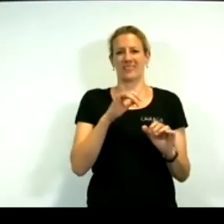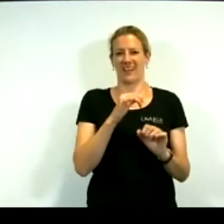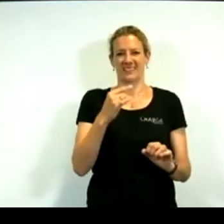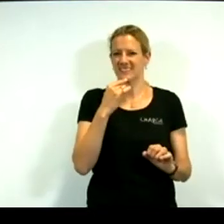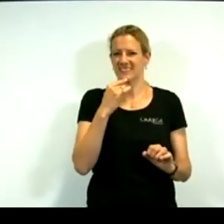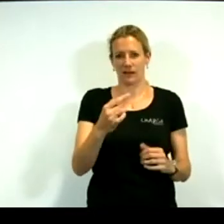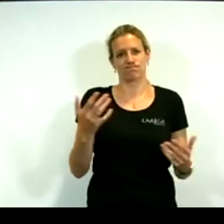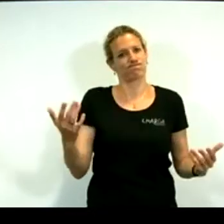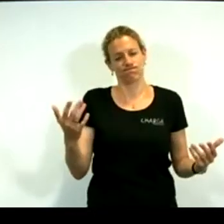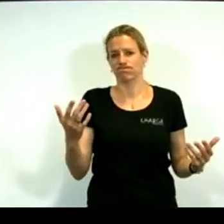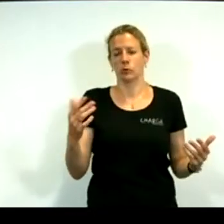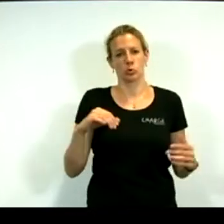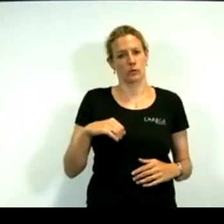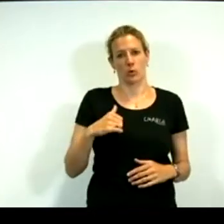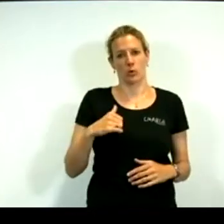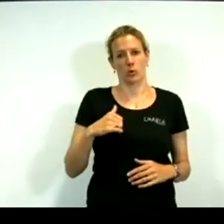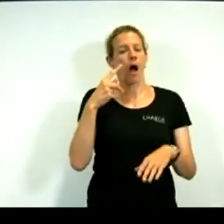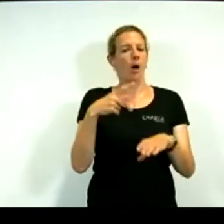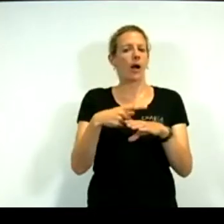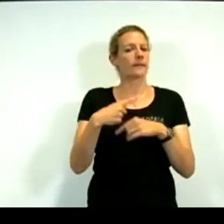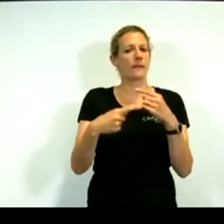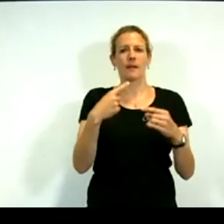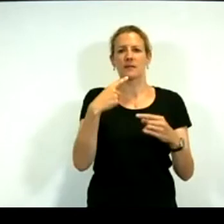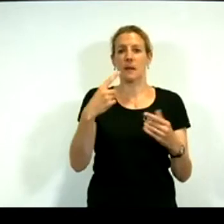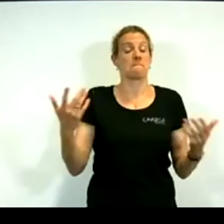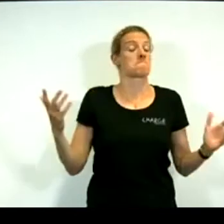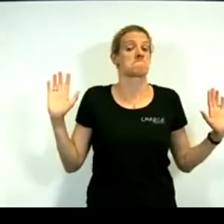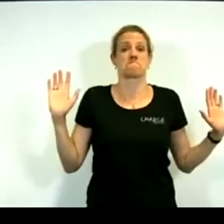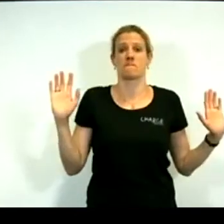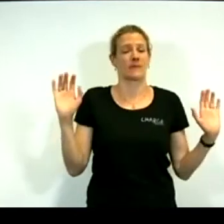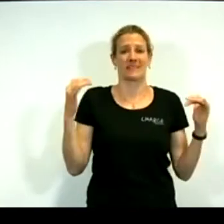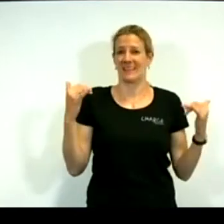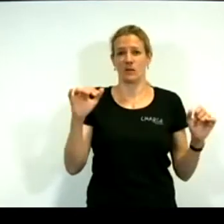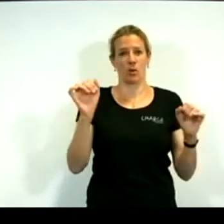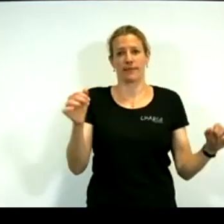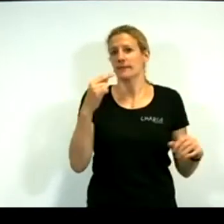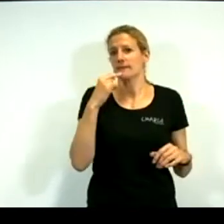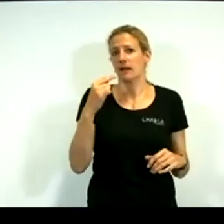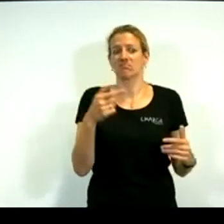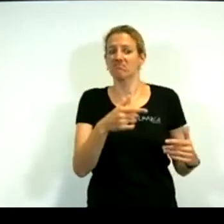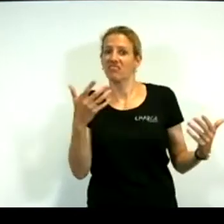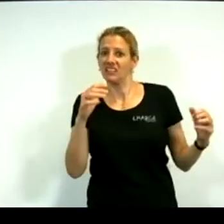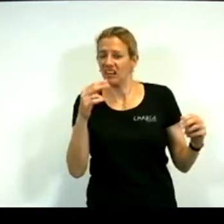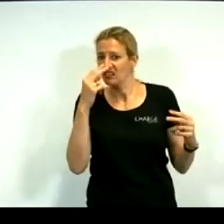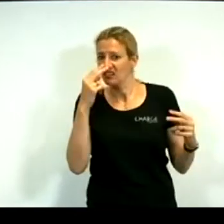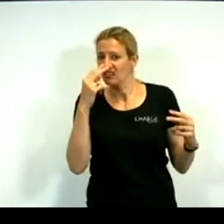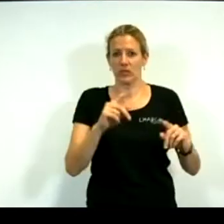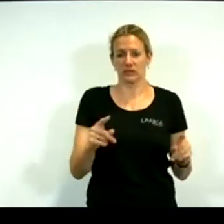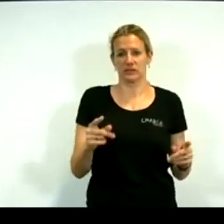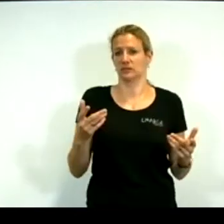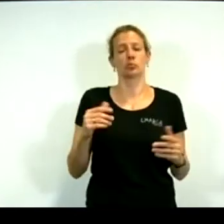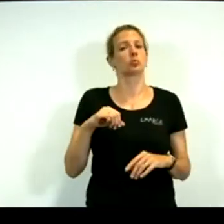or not cannot yet be told. The ophthalmologists keep saying that it cannot yet be assessed how much the girl can